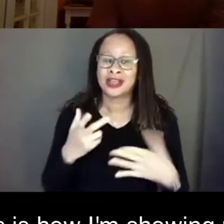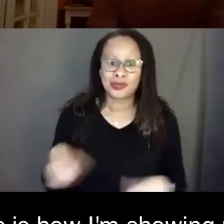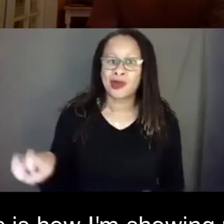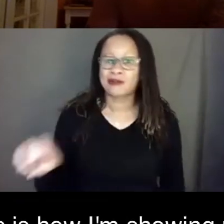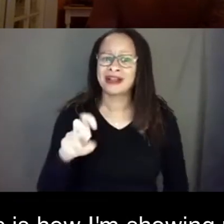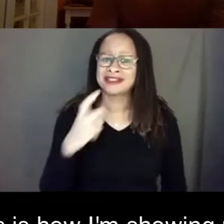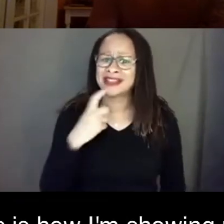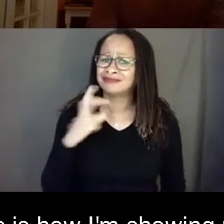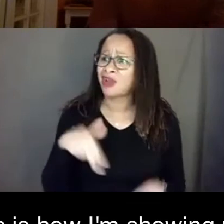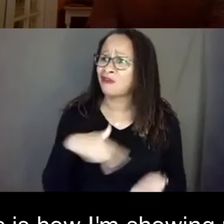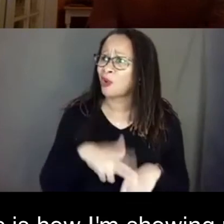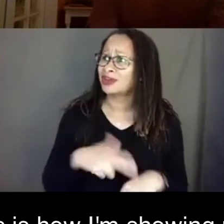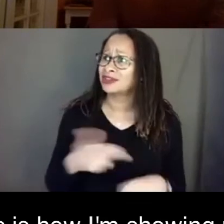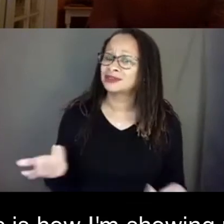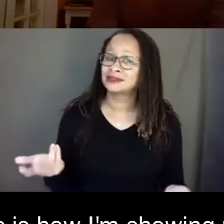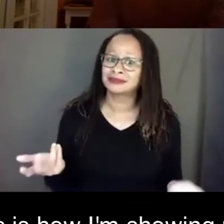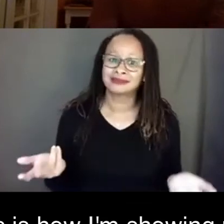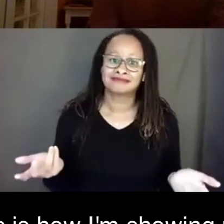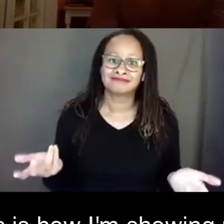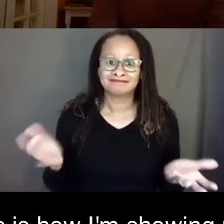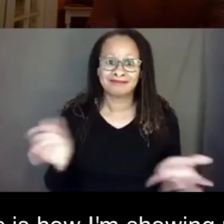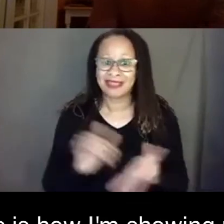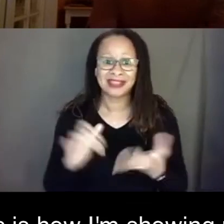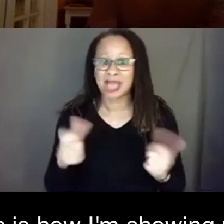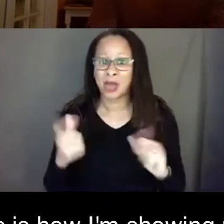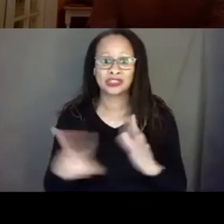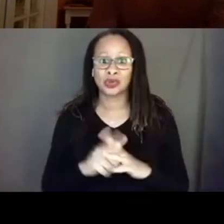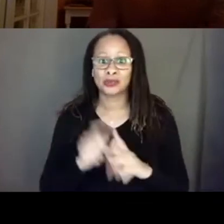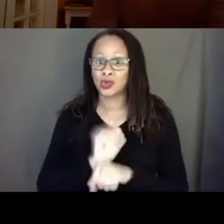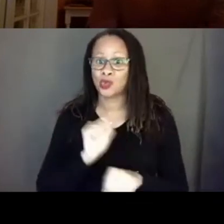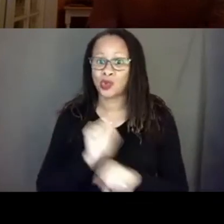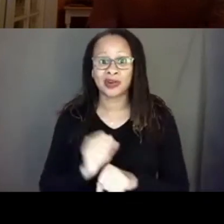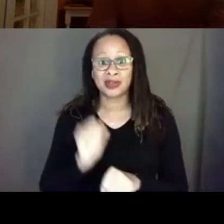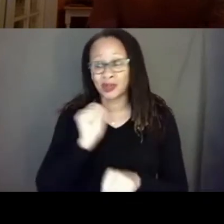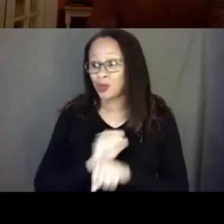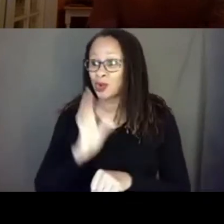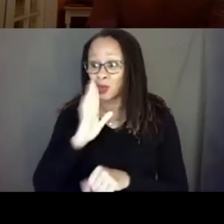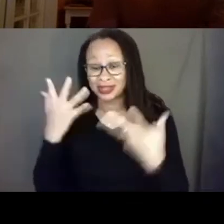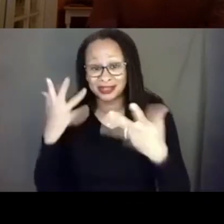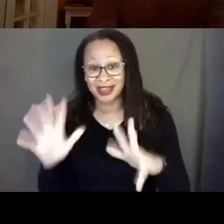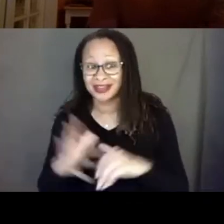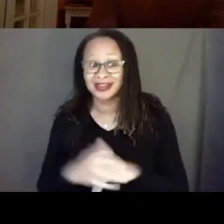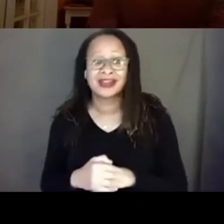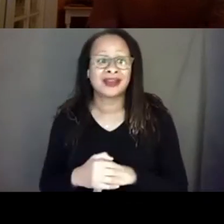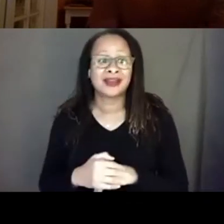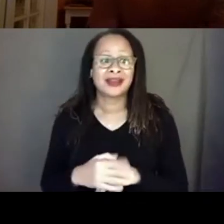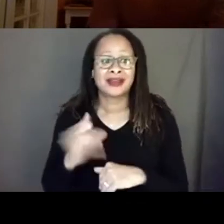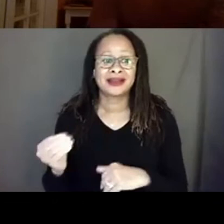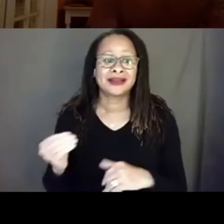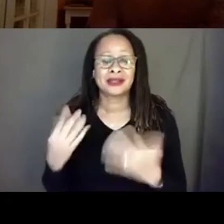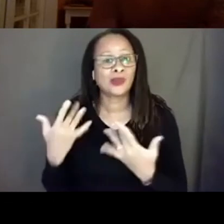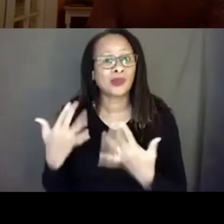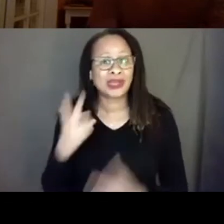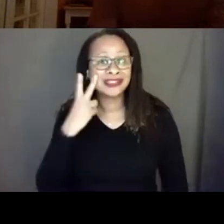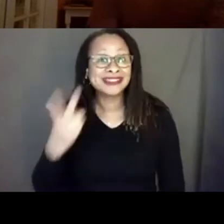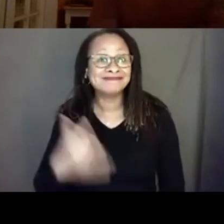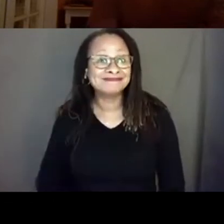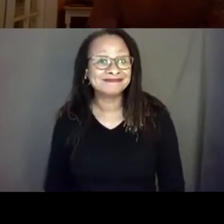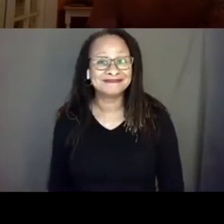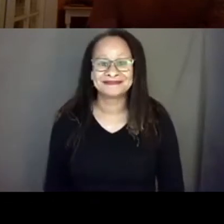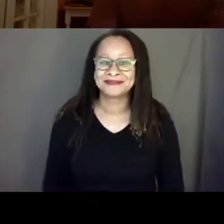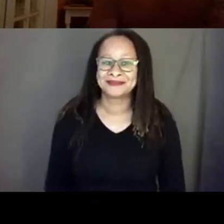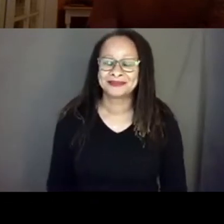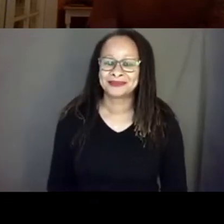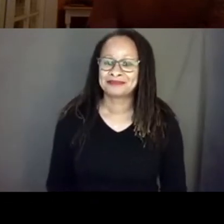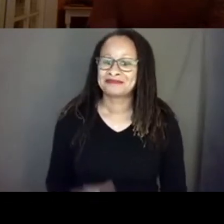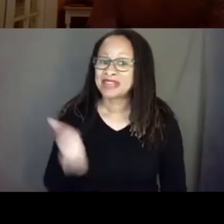yeah, this is how I'm showing up to work, and the work will get done, and you know, wait and see." Does